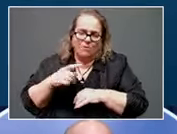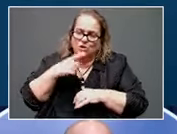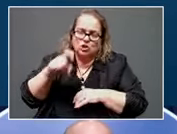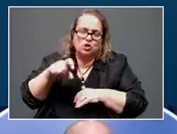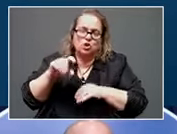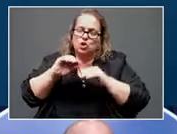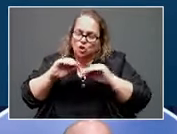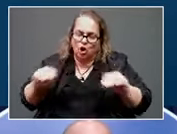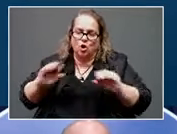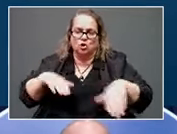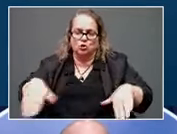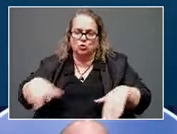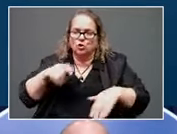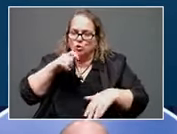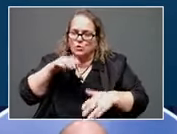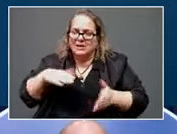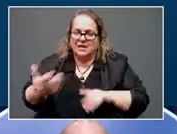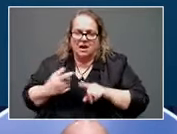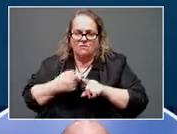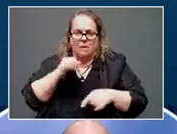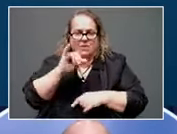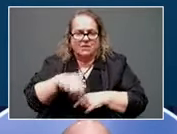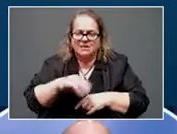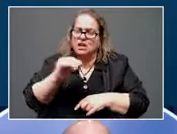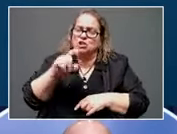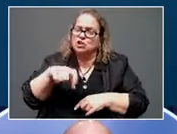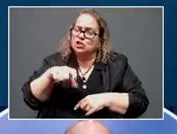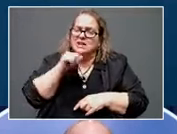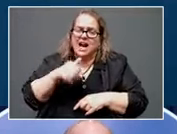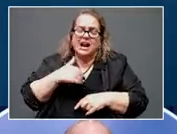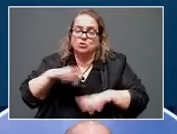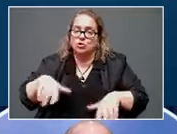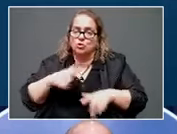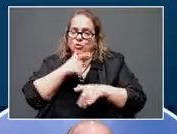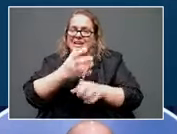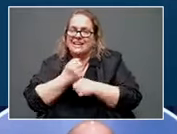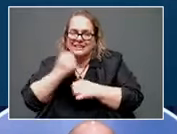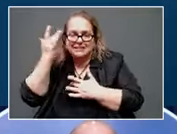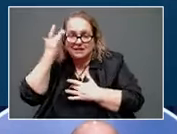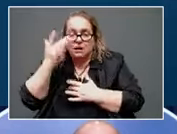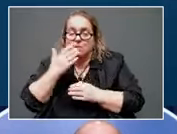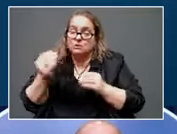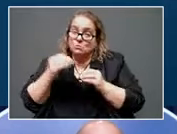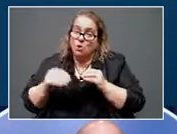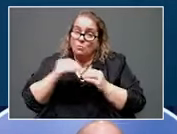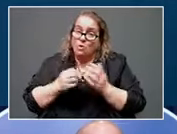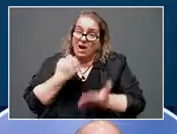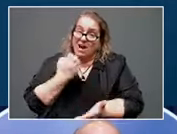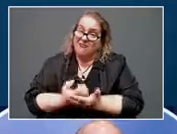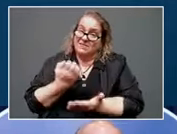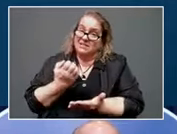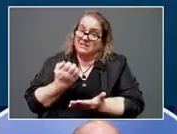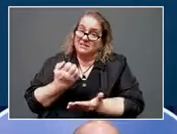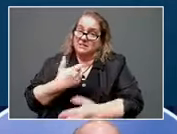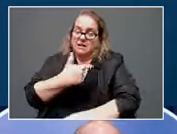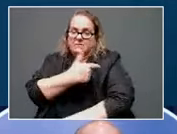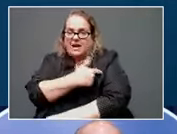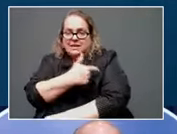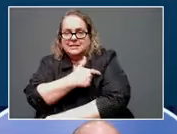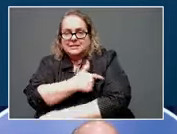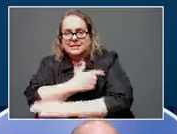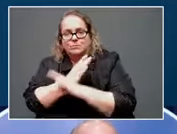not be hardly any children who get it, because more and more evidence is showing that the vaccines prevent this in large